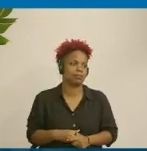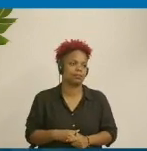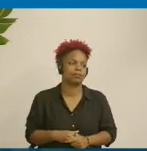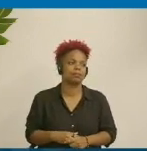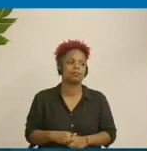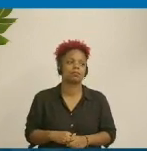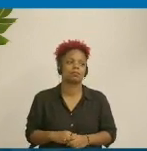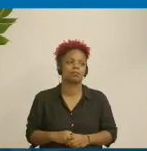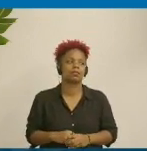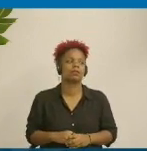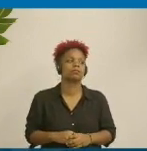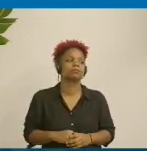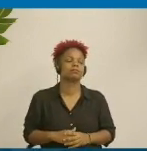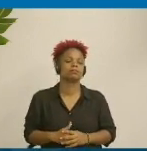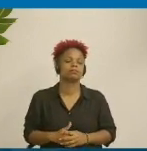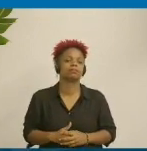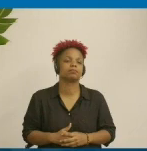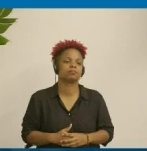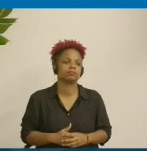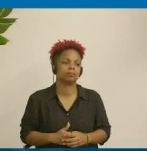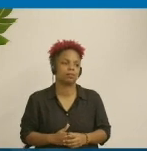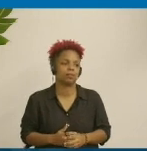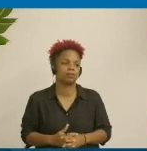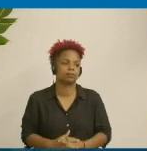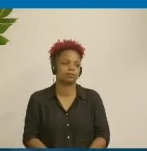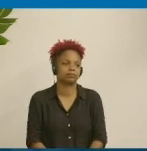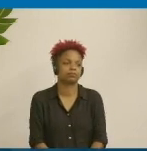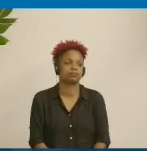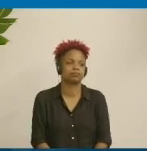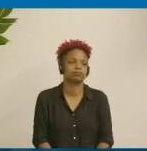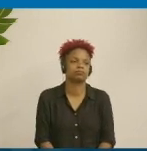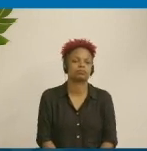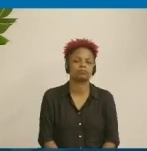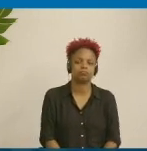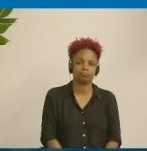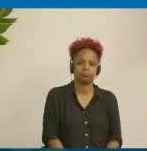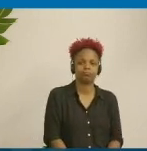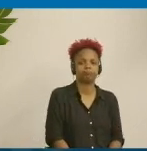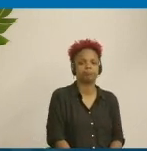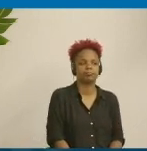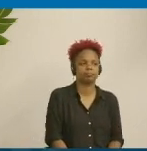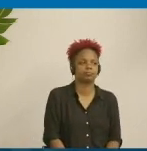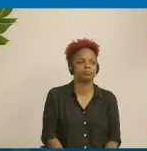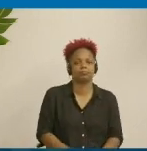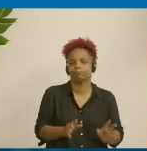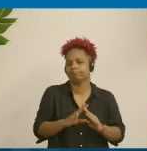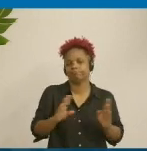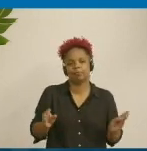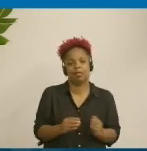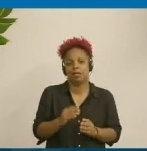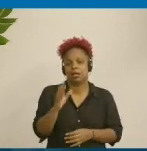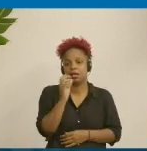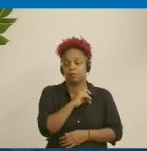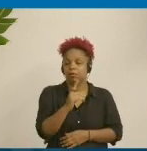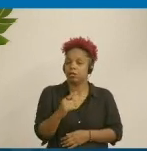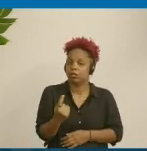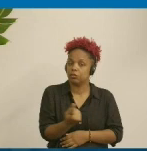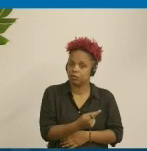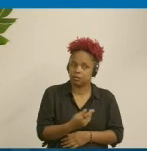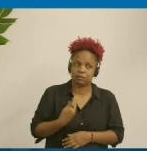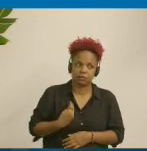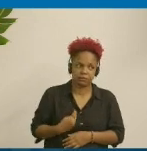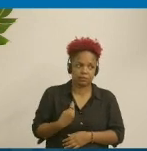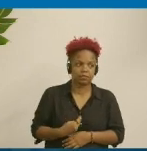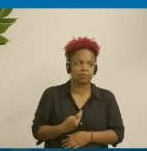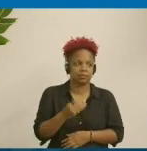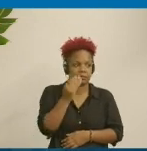I'll follow you. Yeah, do you want to add and then I'll go? I do, very briefly. Just to say, we're trying to harmonize the approach to the rapid evidence